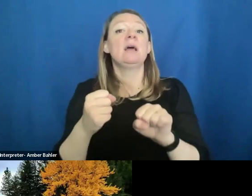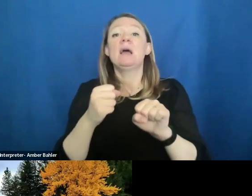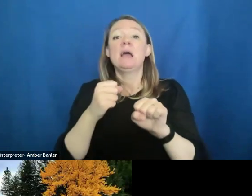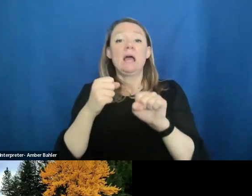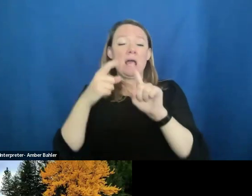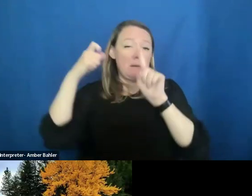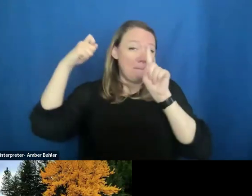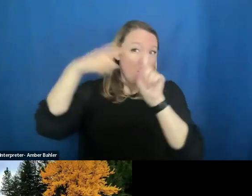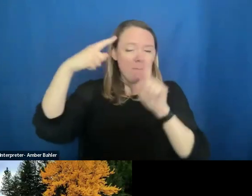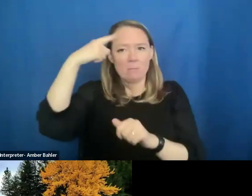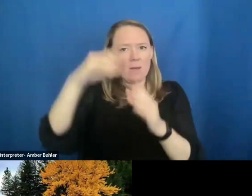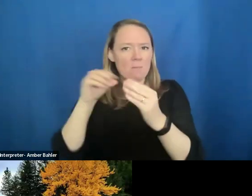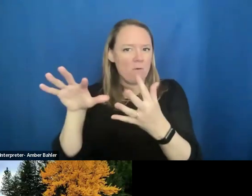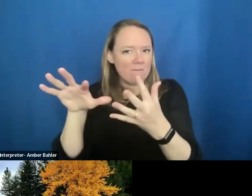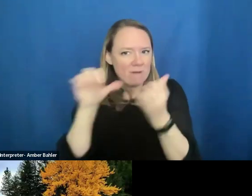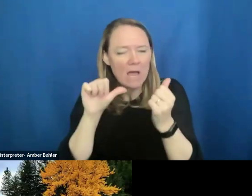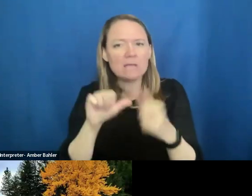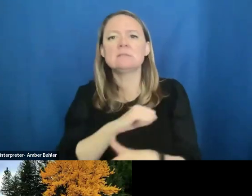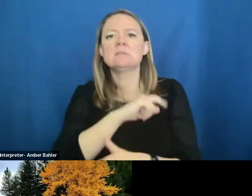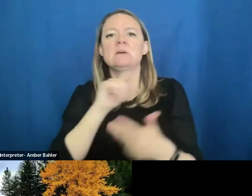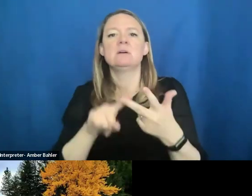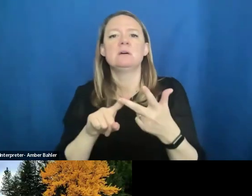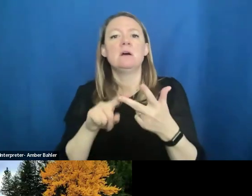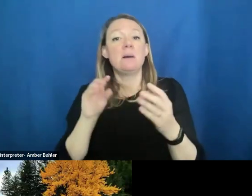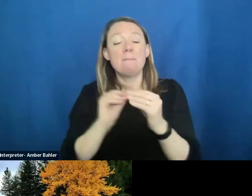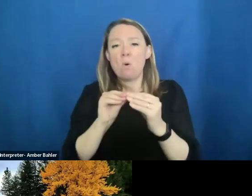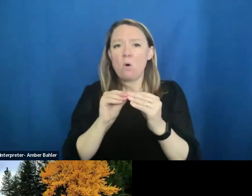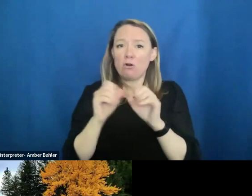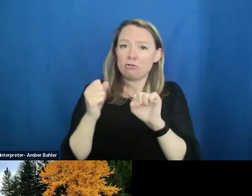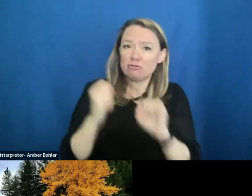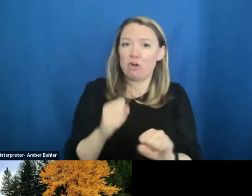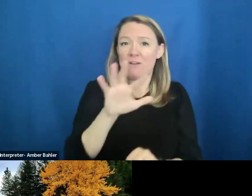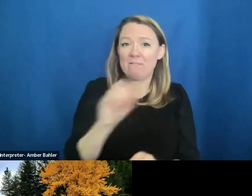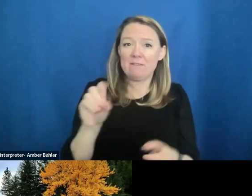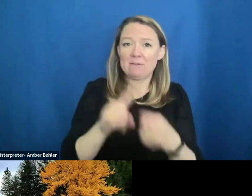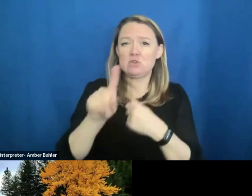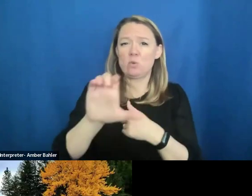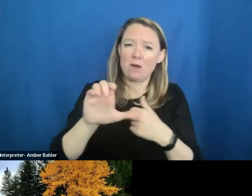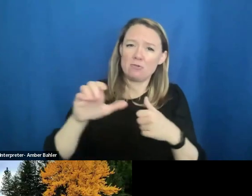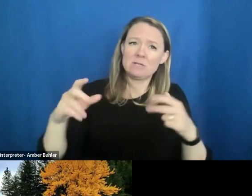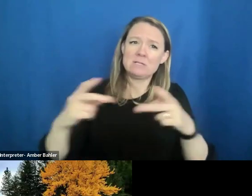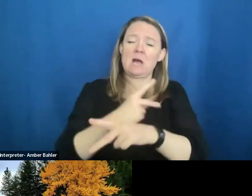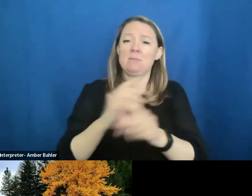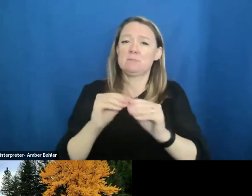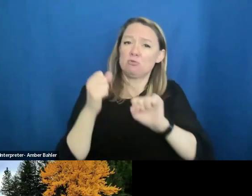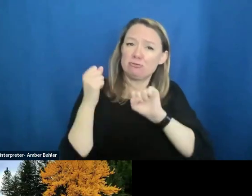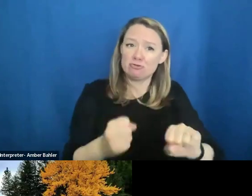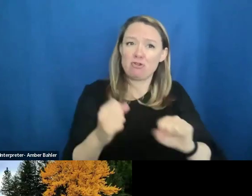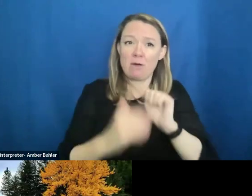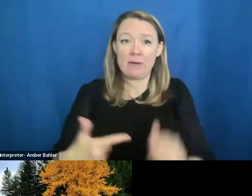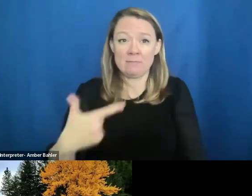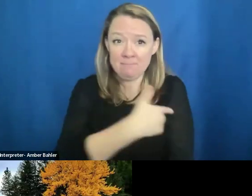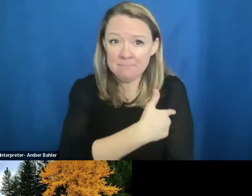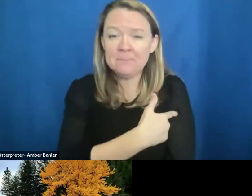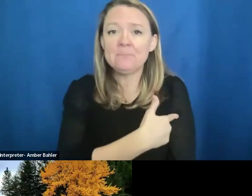or oxycodone. It is much more potent, about 50 to 100 times stronger. And it